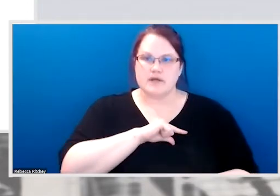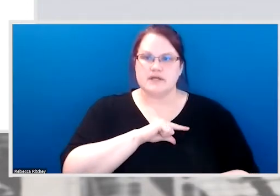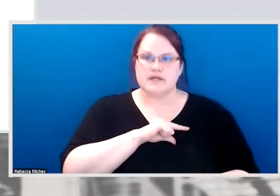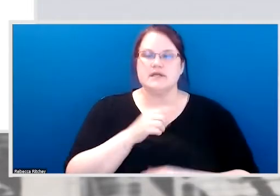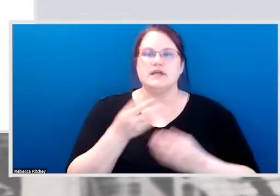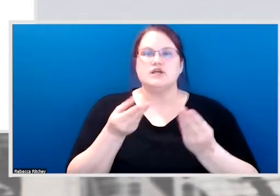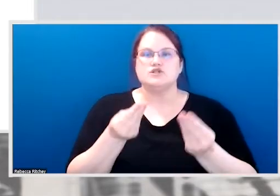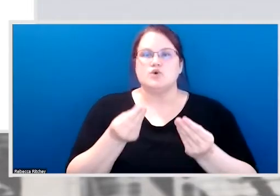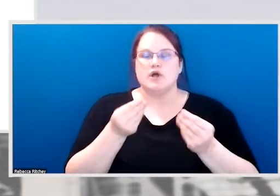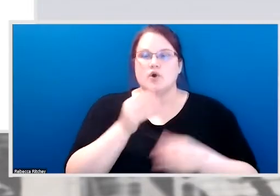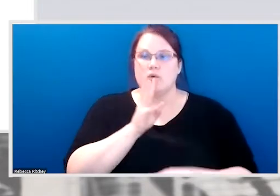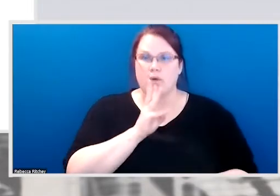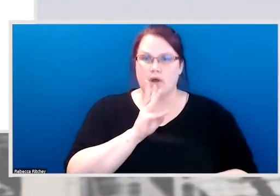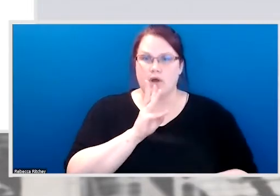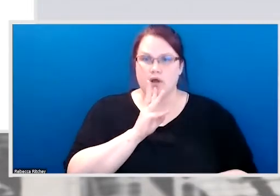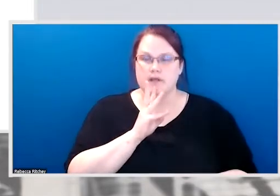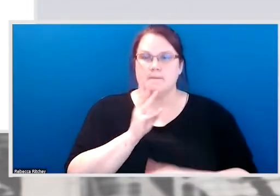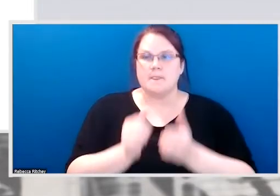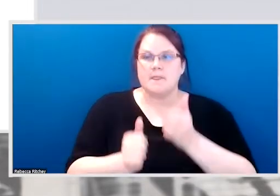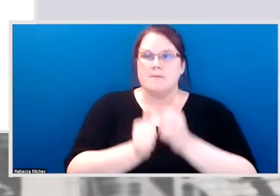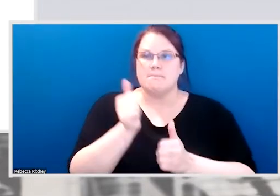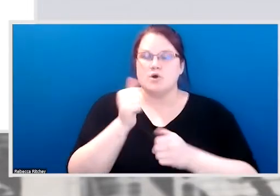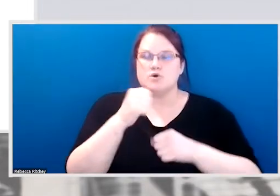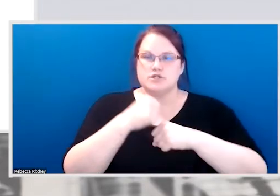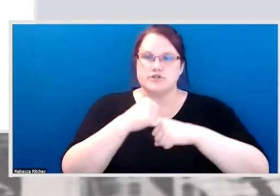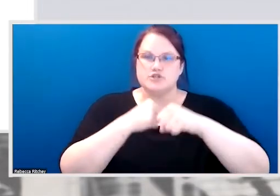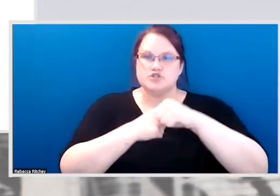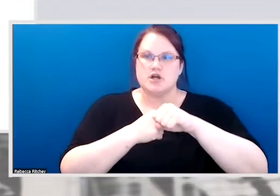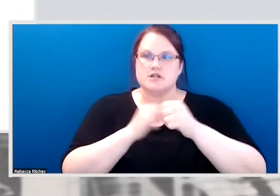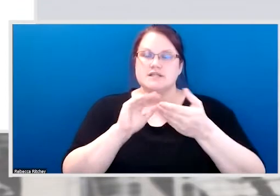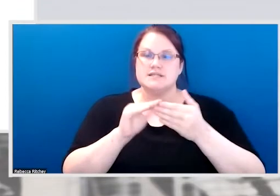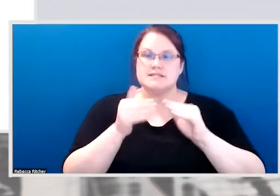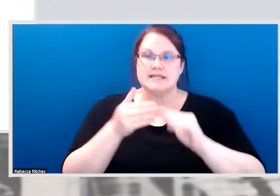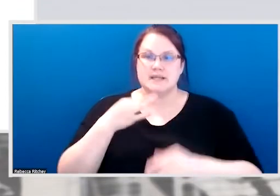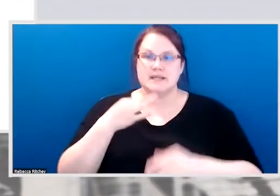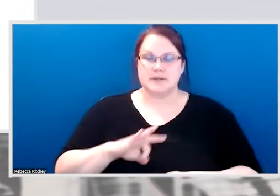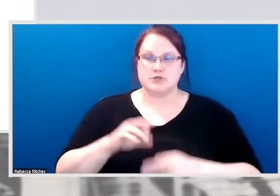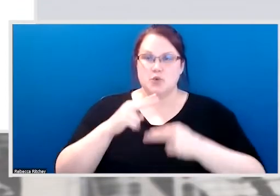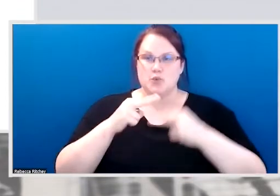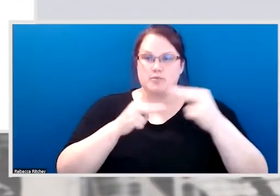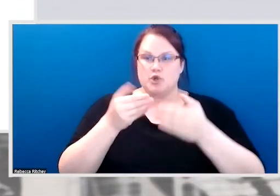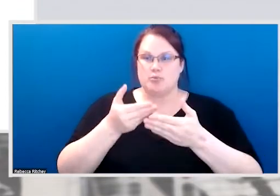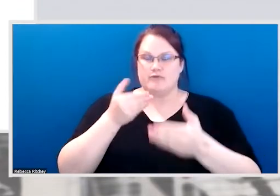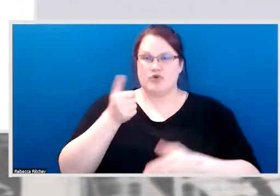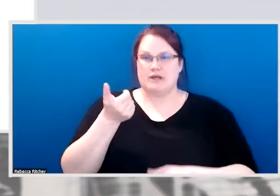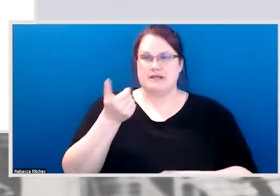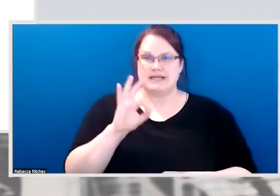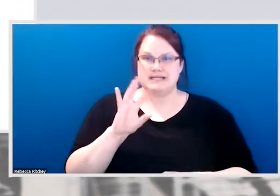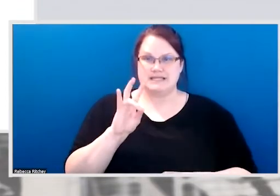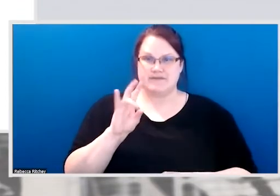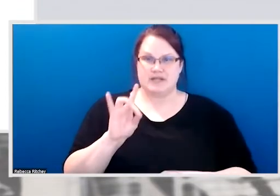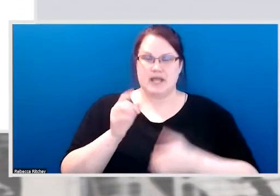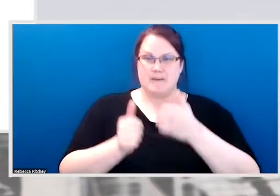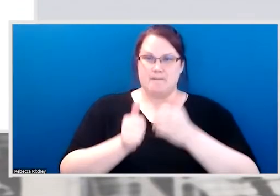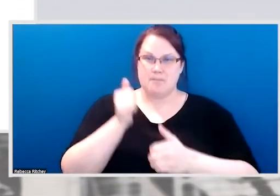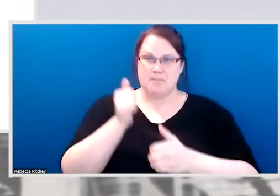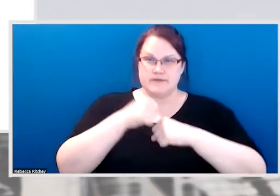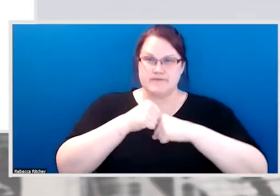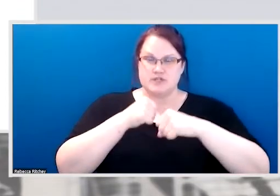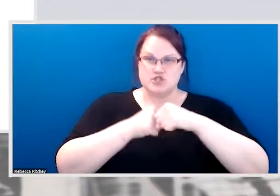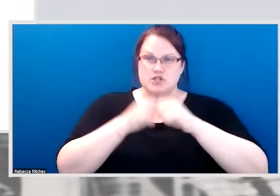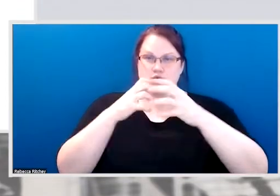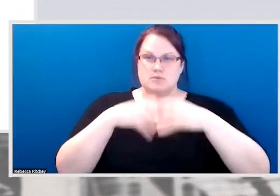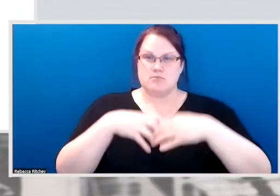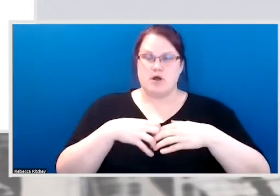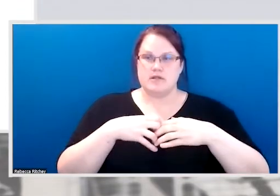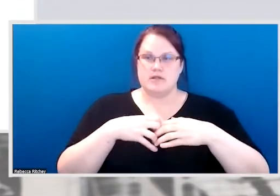and water. Majority of structures in the city of Pittsburgh were built prior to 1978, and most of the structures that we demolish